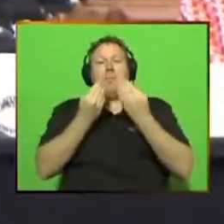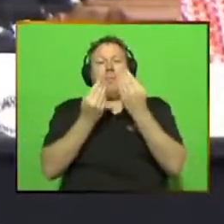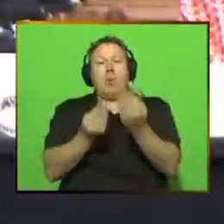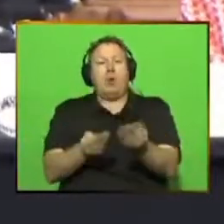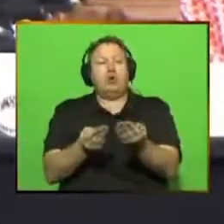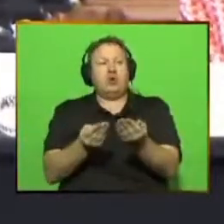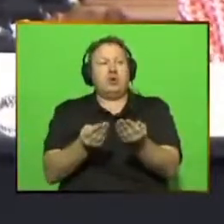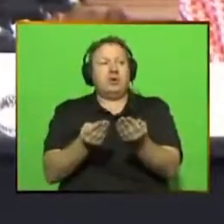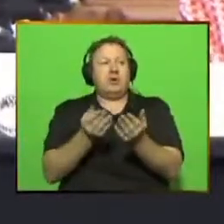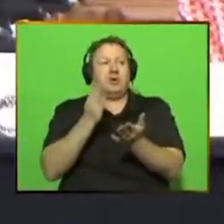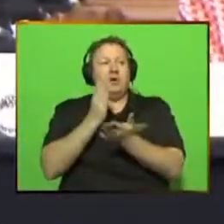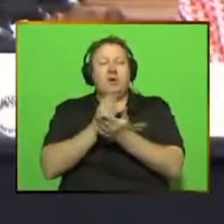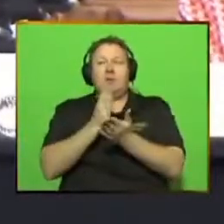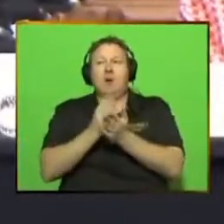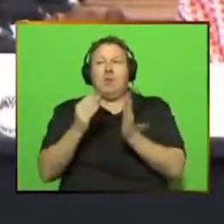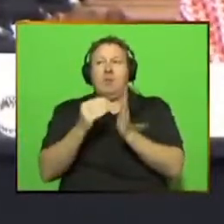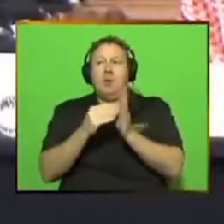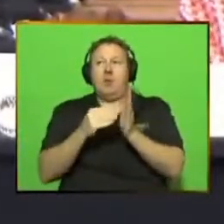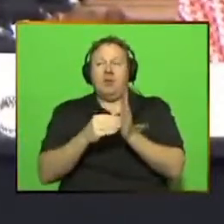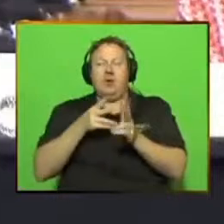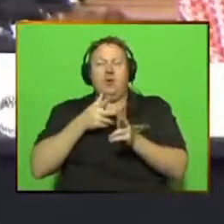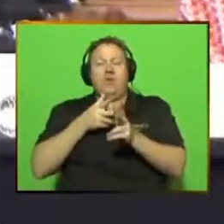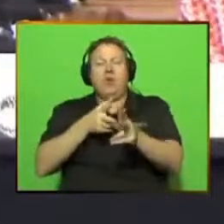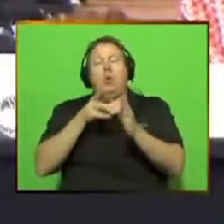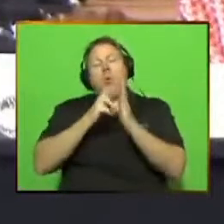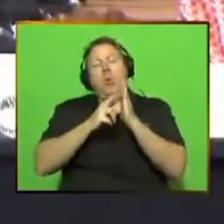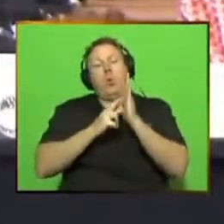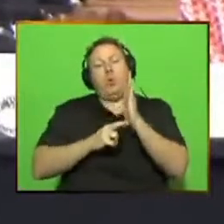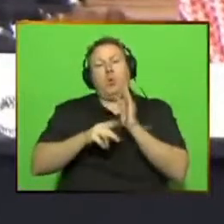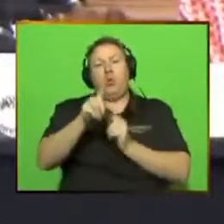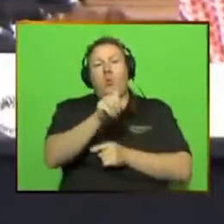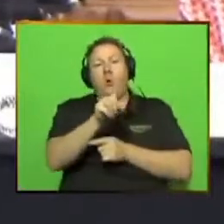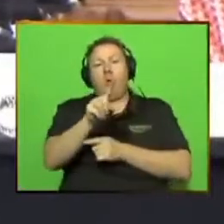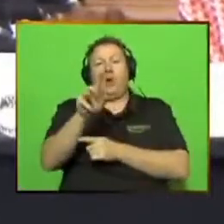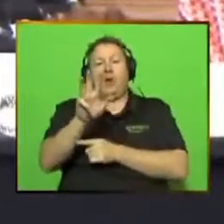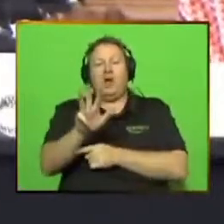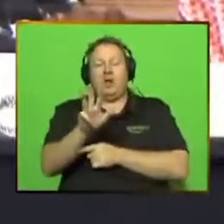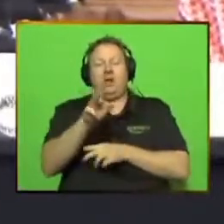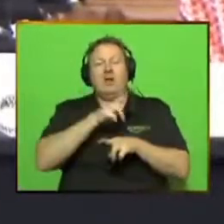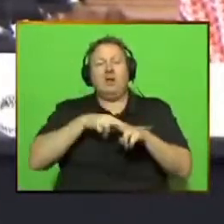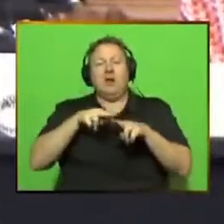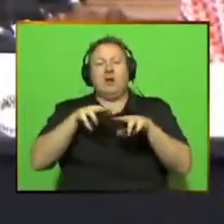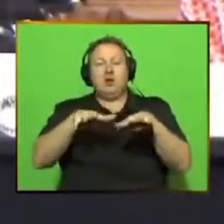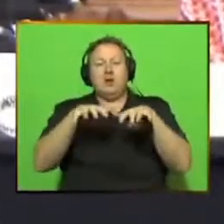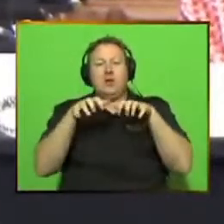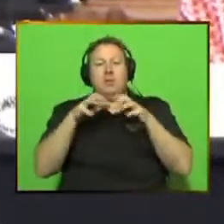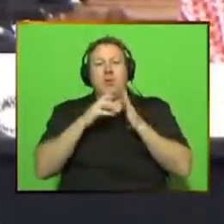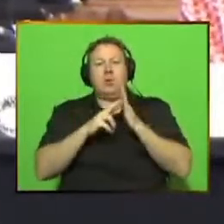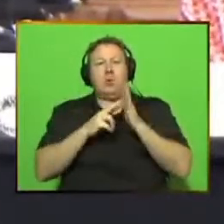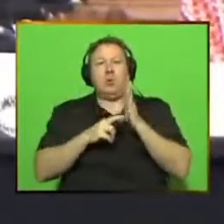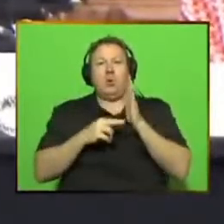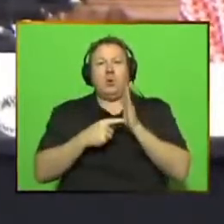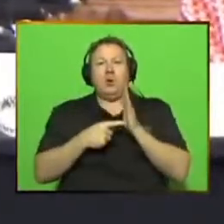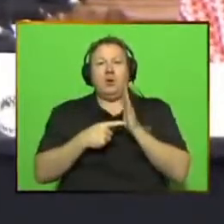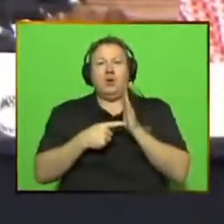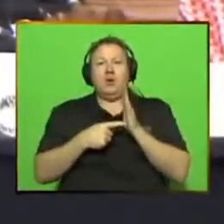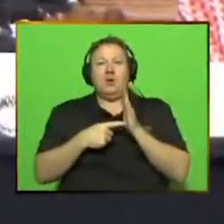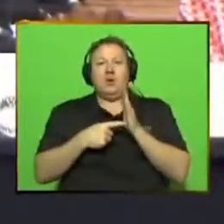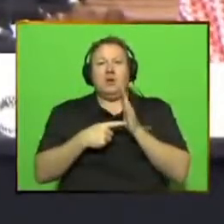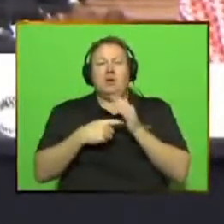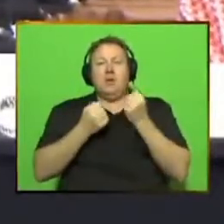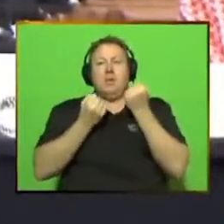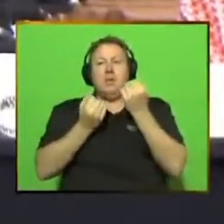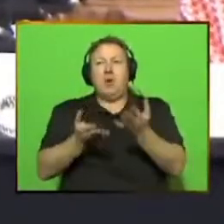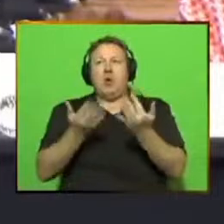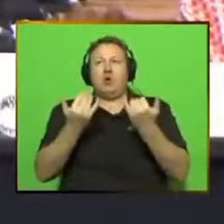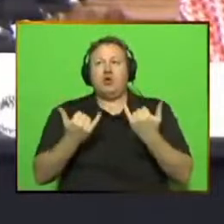be invoked as per Rule 119 of the National Assembly rules, that the immediate urgent motion that